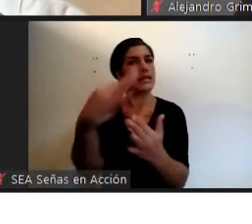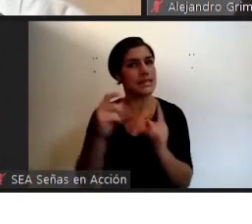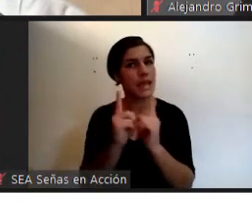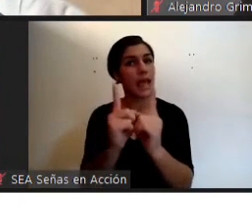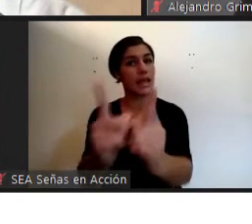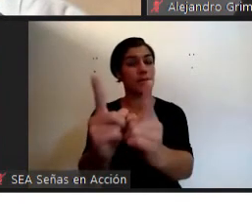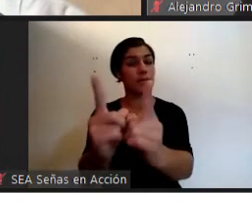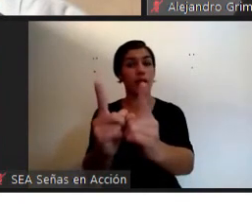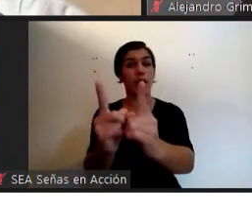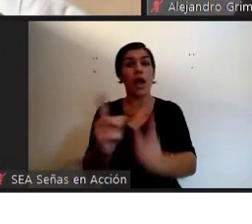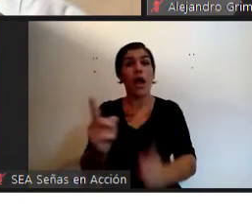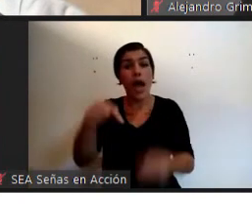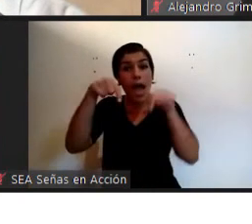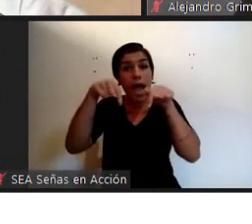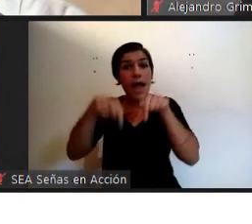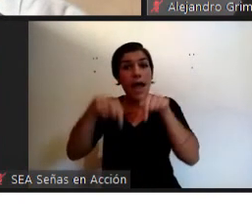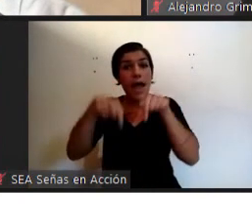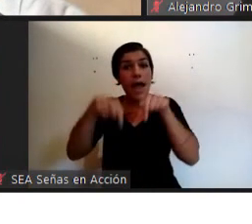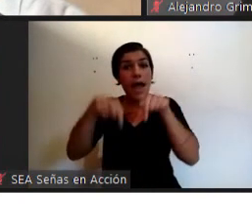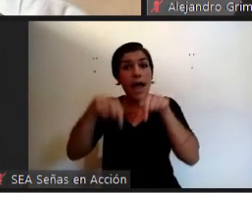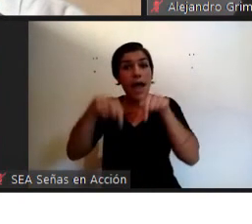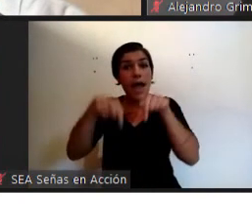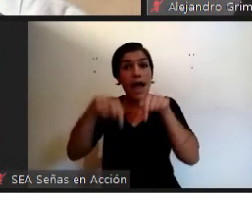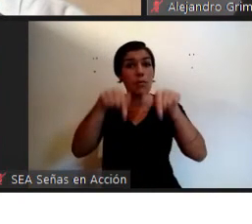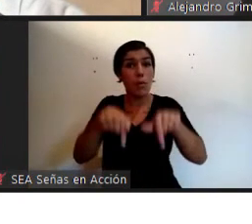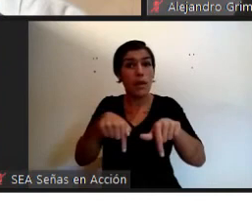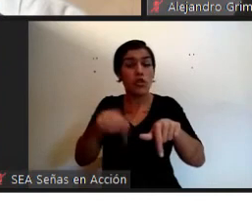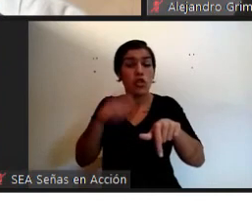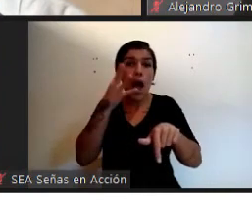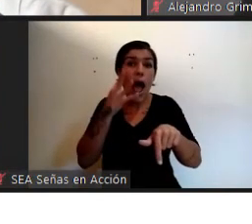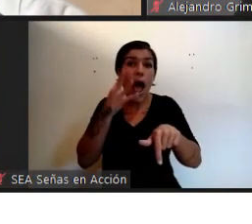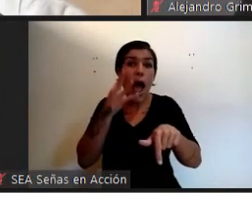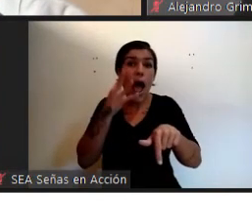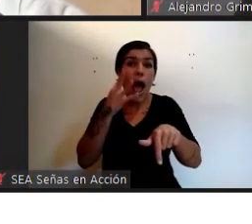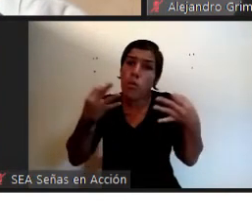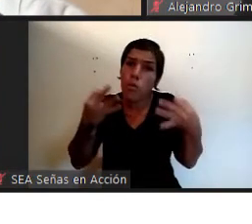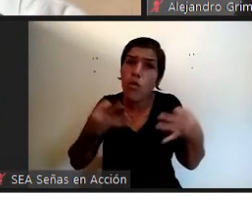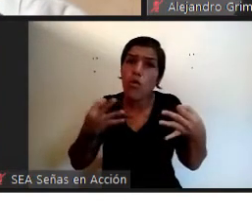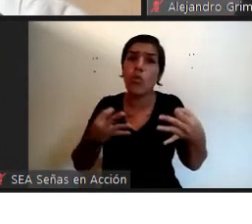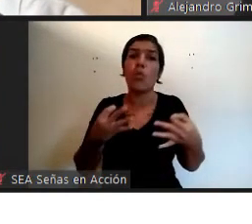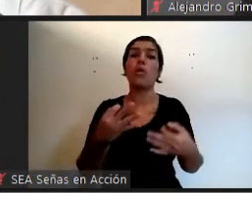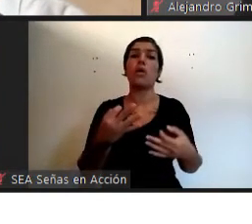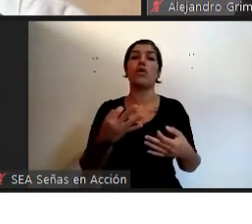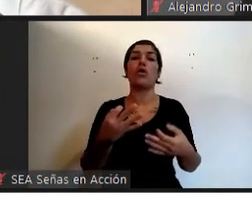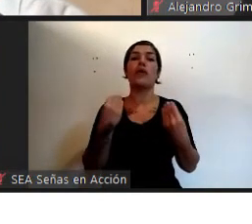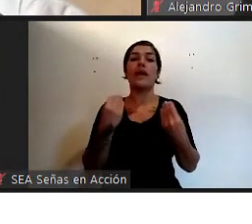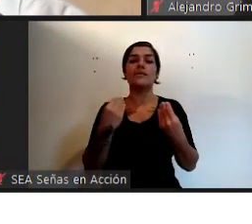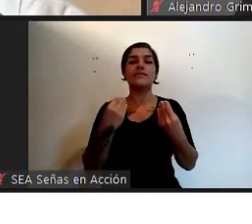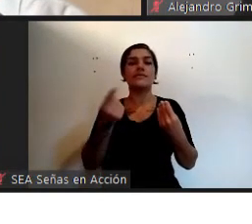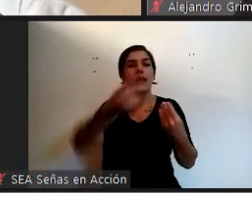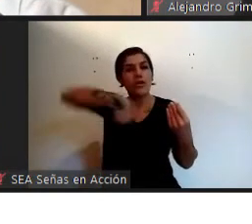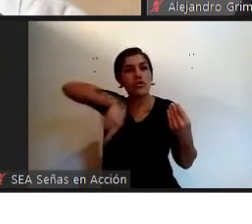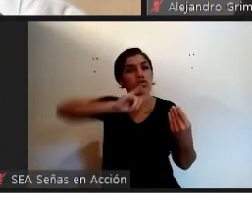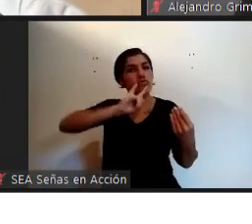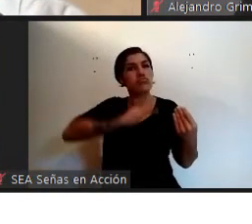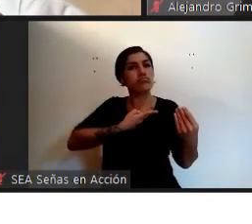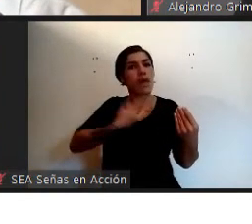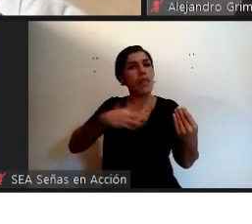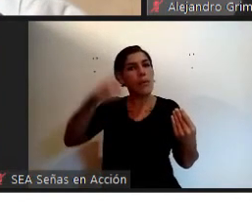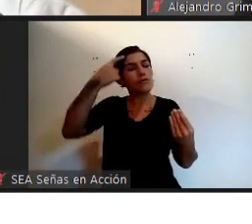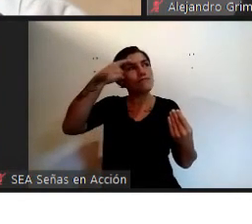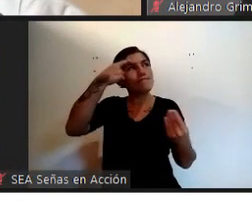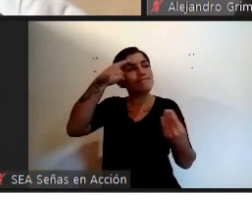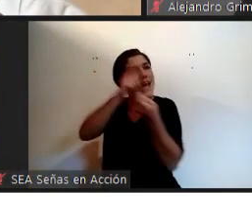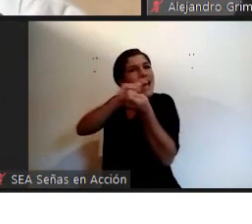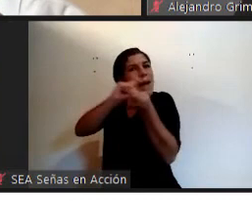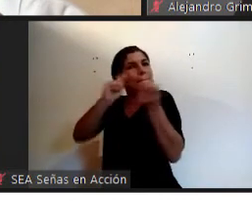it. It changes our conscience. There's the possibility for us to change our conscience. It makes us walk up